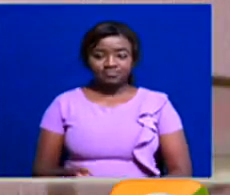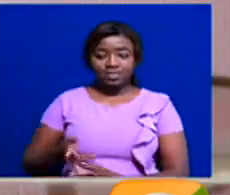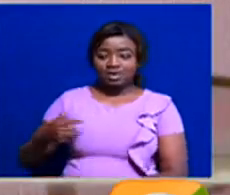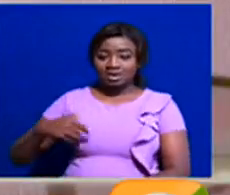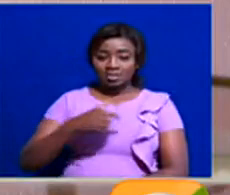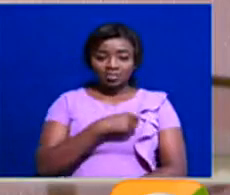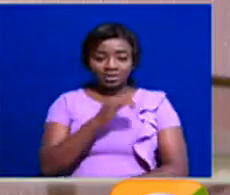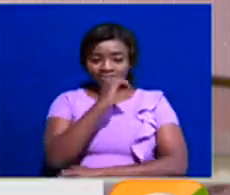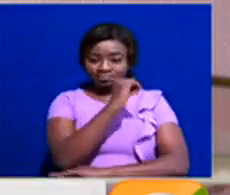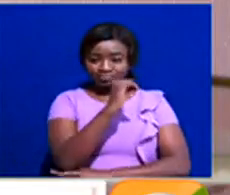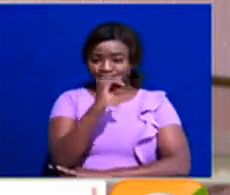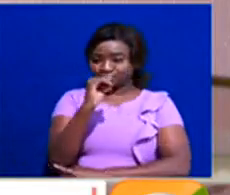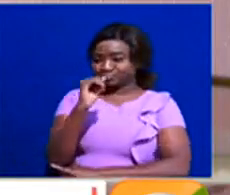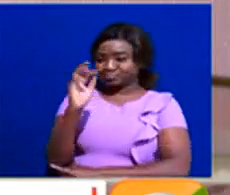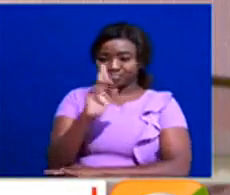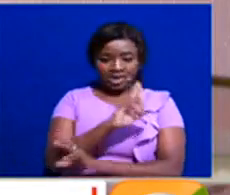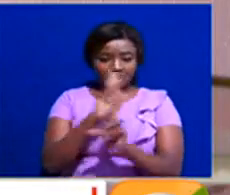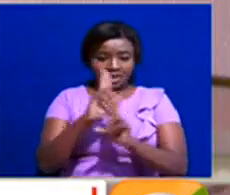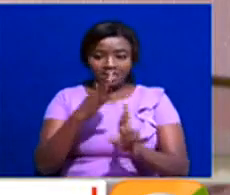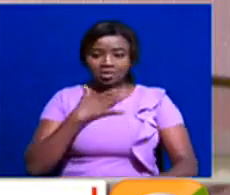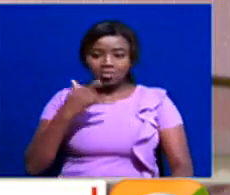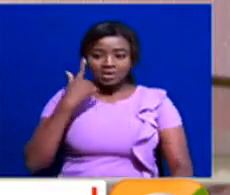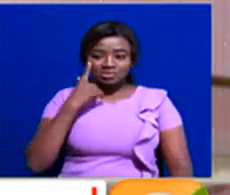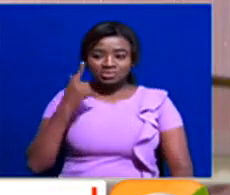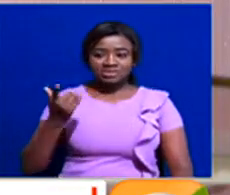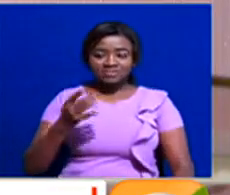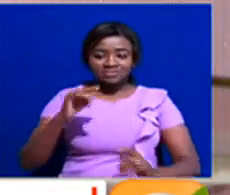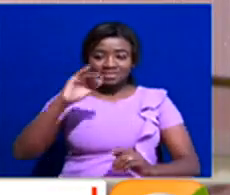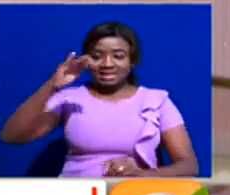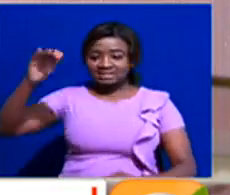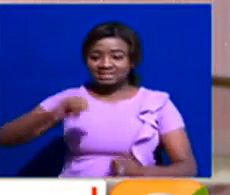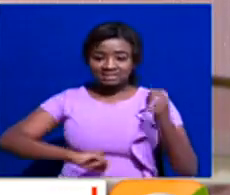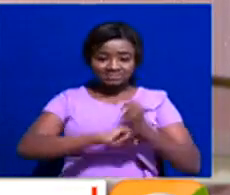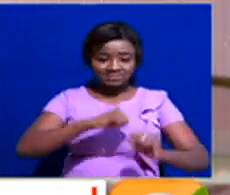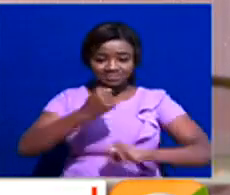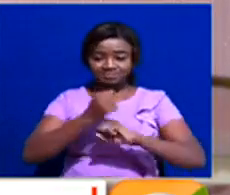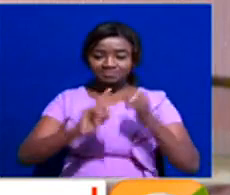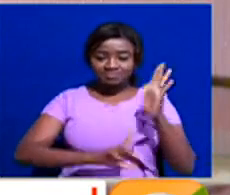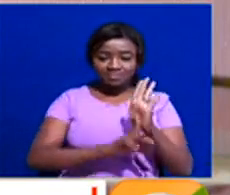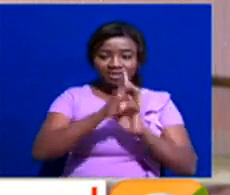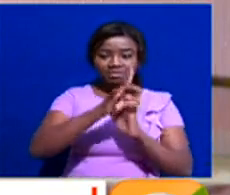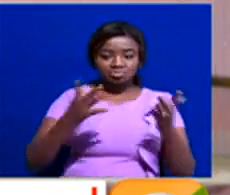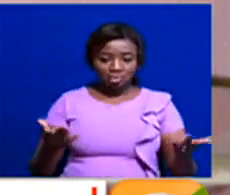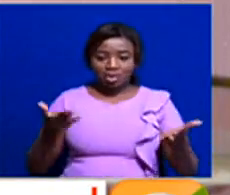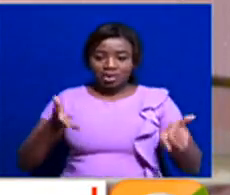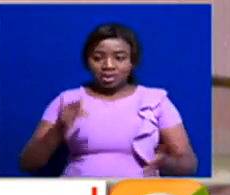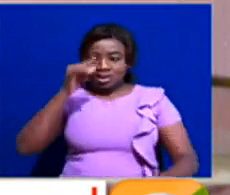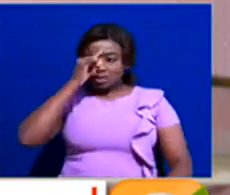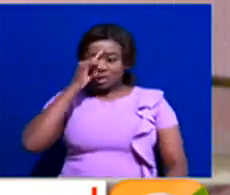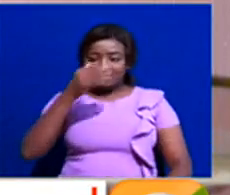that the urban development of smart cities are well guided. So ladies and gentlemen, the government has laid a